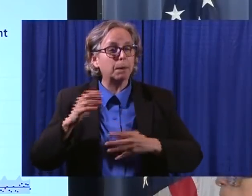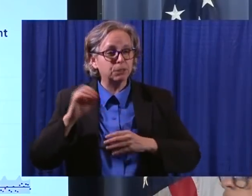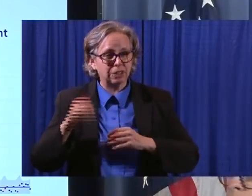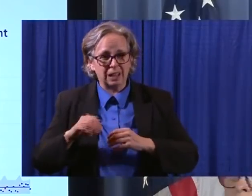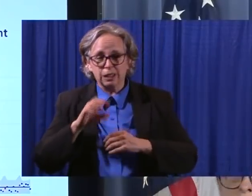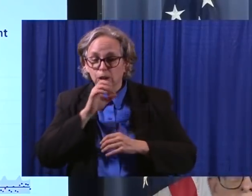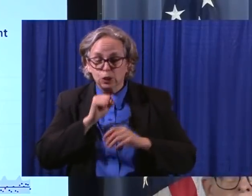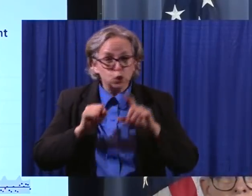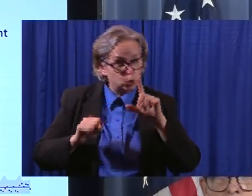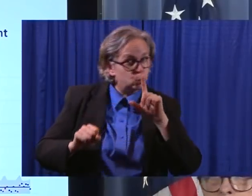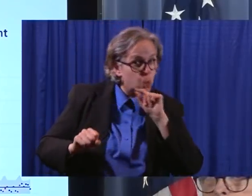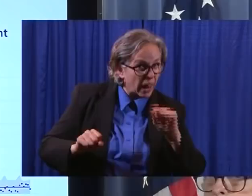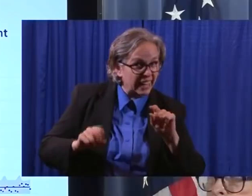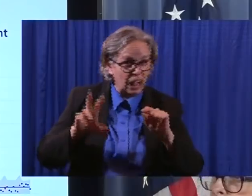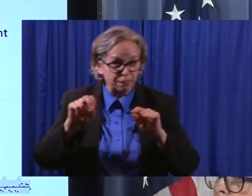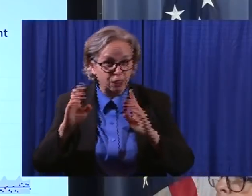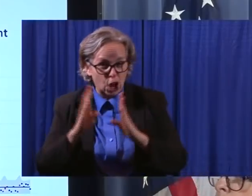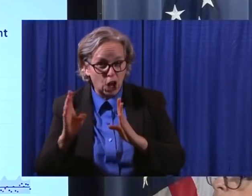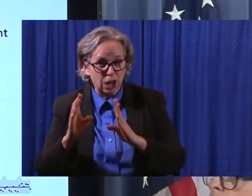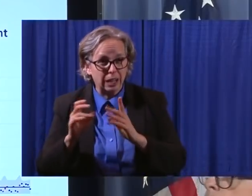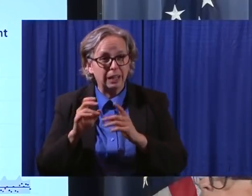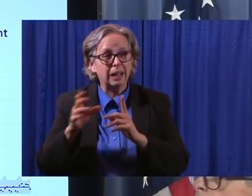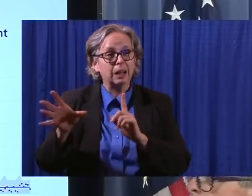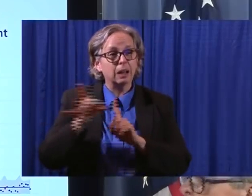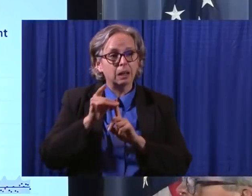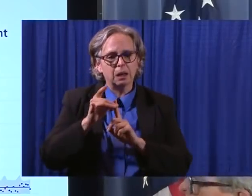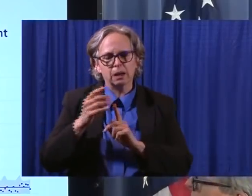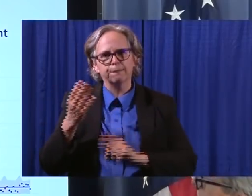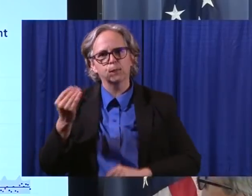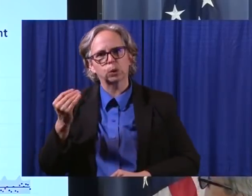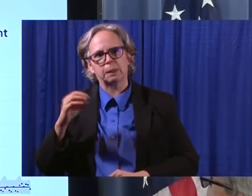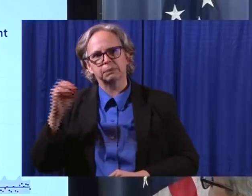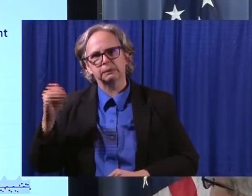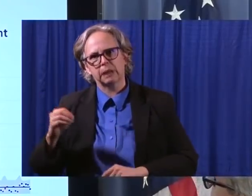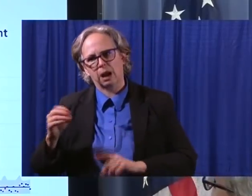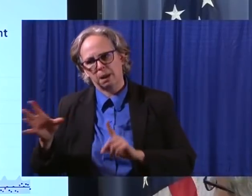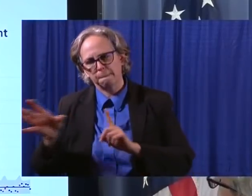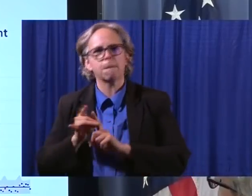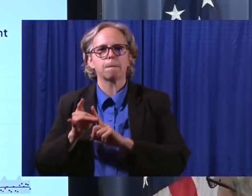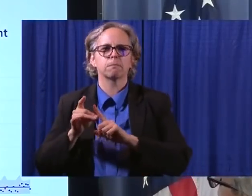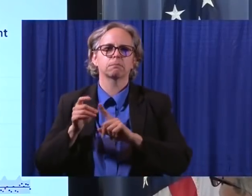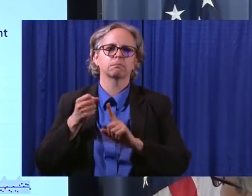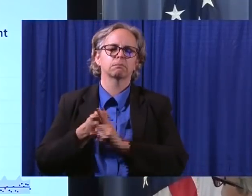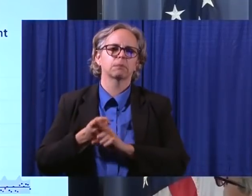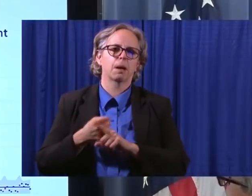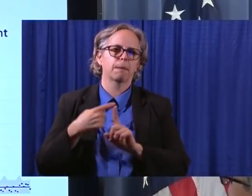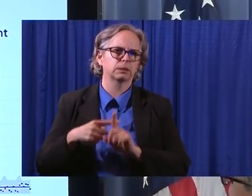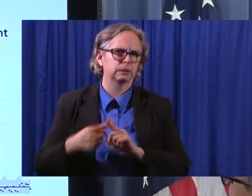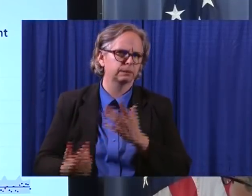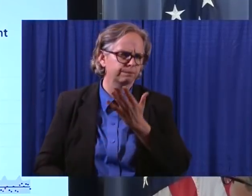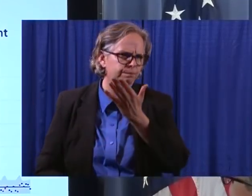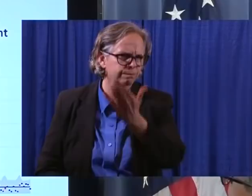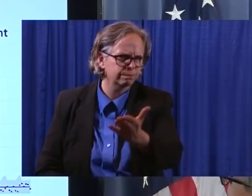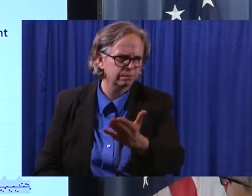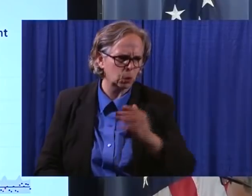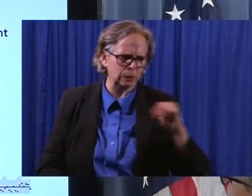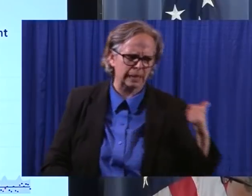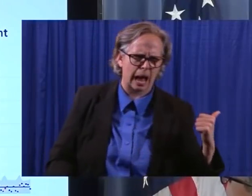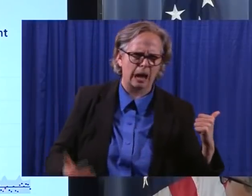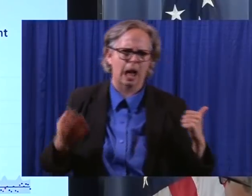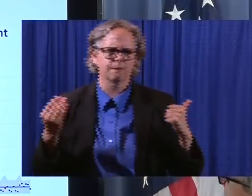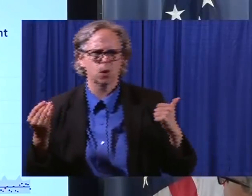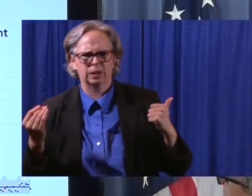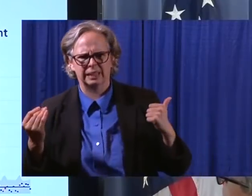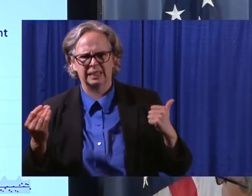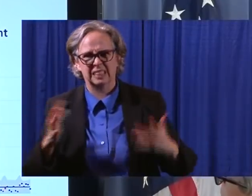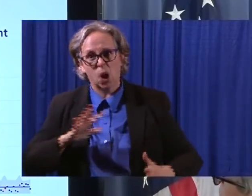in this age group come back positive for COVID. What I've shown you by comparison on the right-hand side is what we've seen in